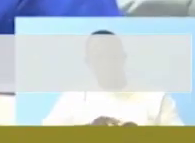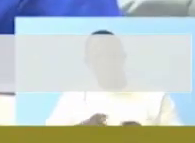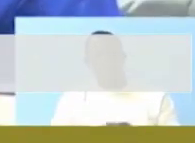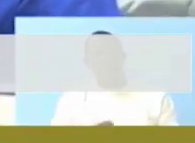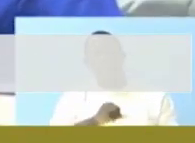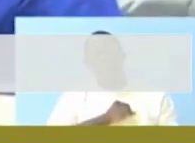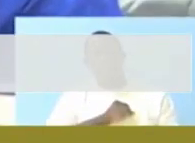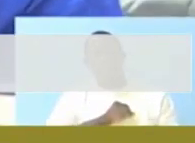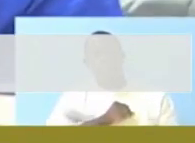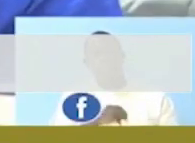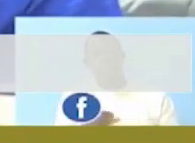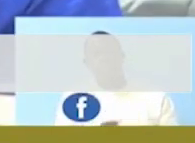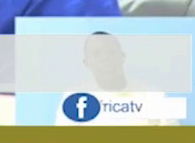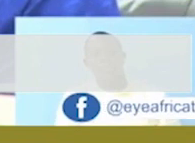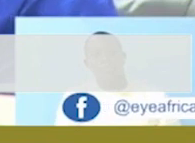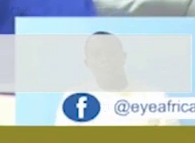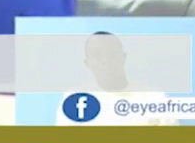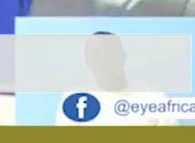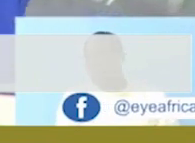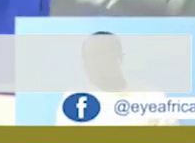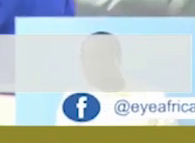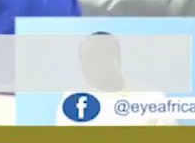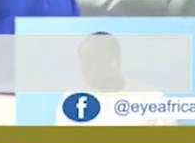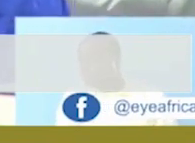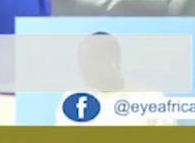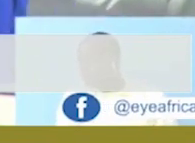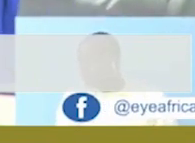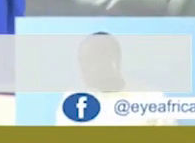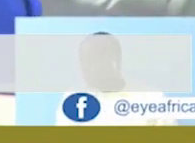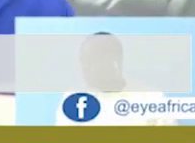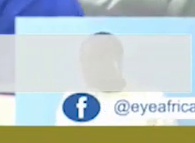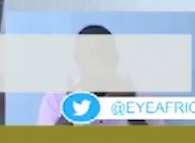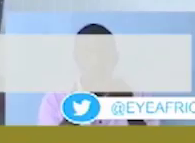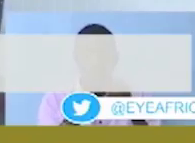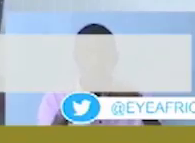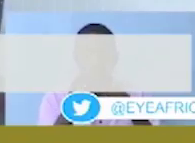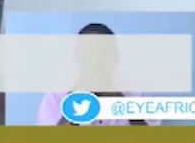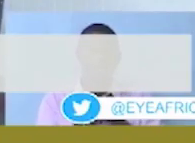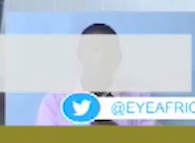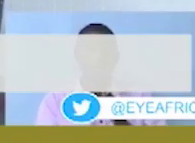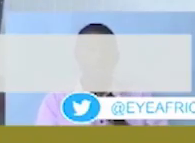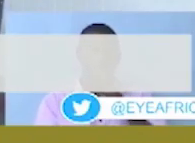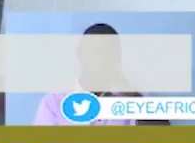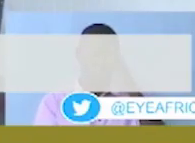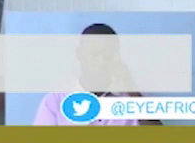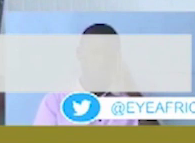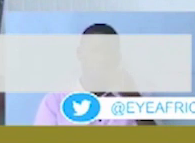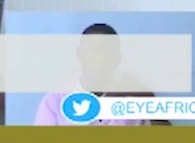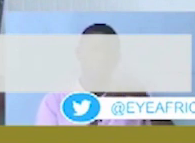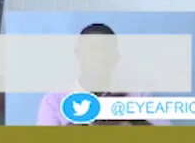But Samba Diallo and Balo Kante told the Truth Commission they were tortured by the NIA and mentioned Foday's involvement in their